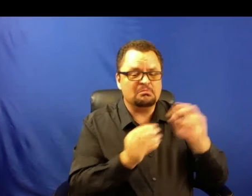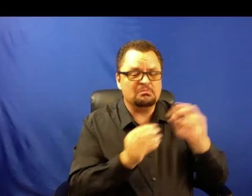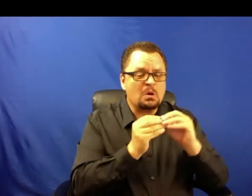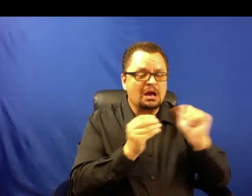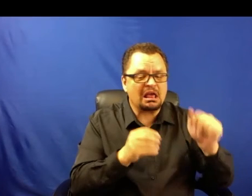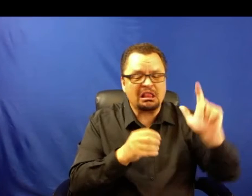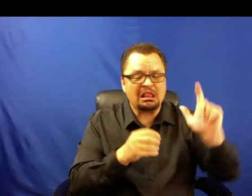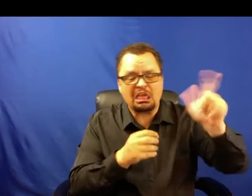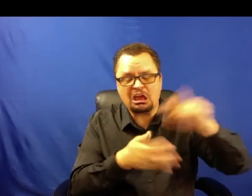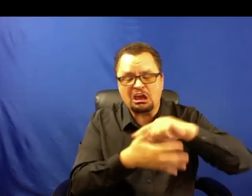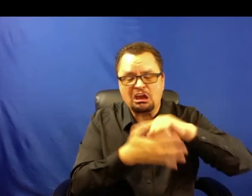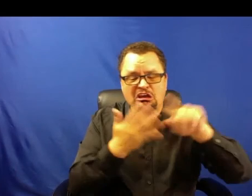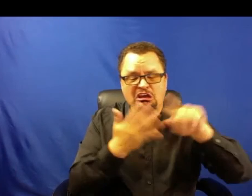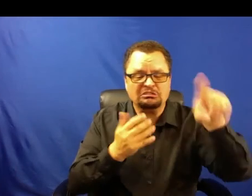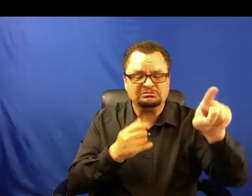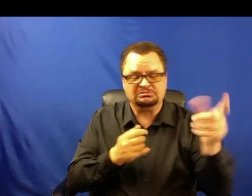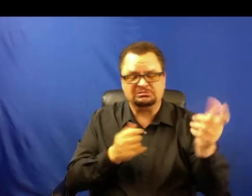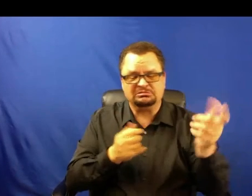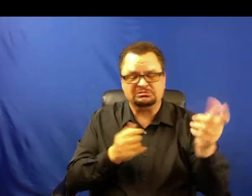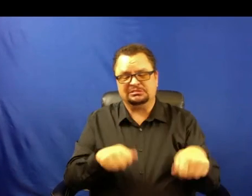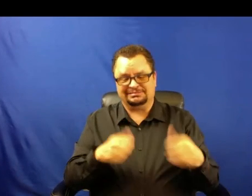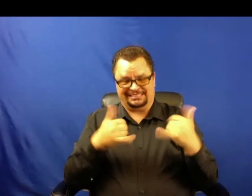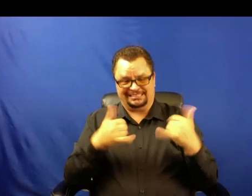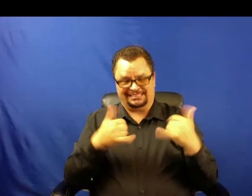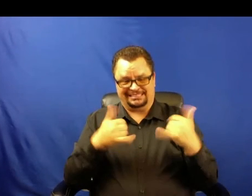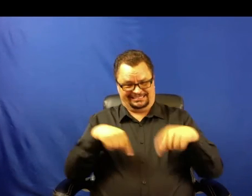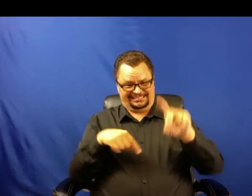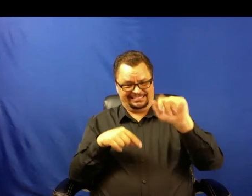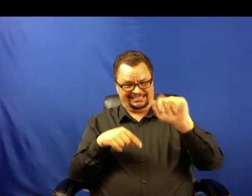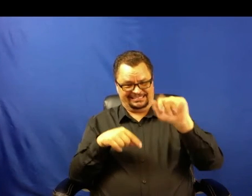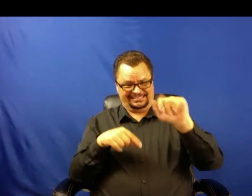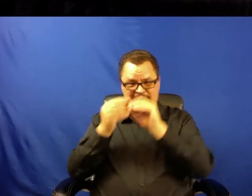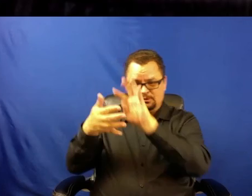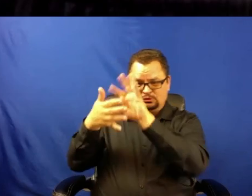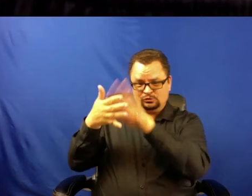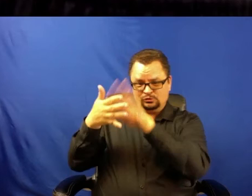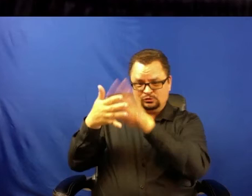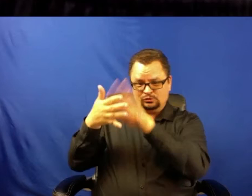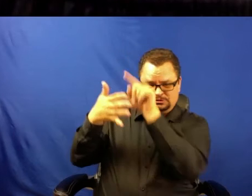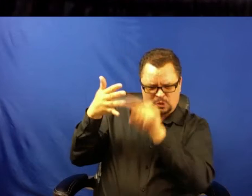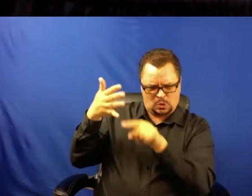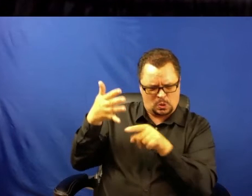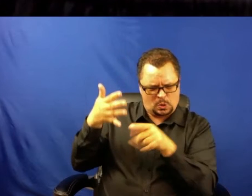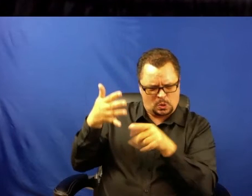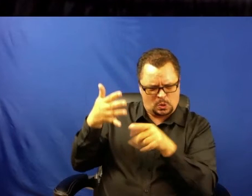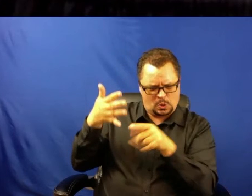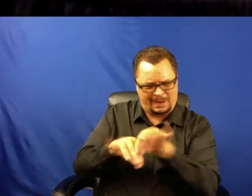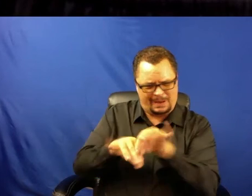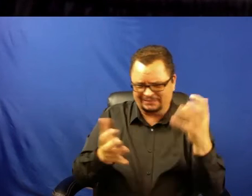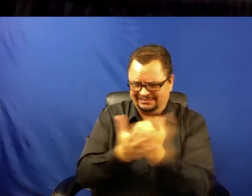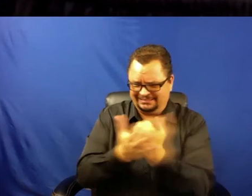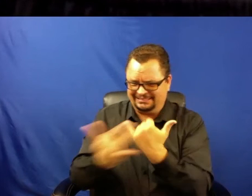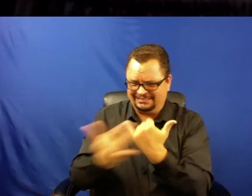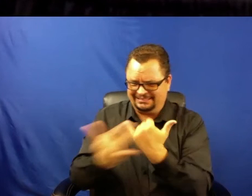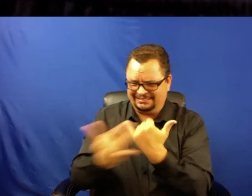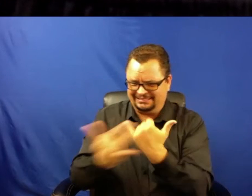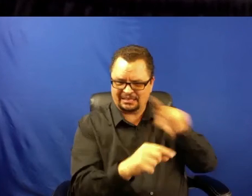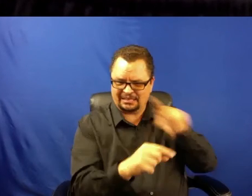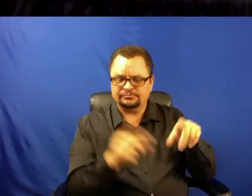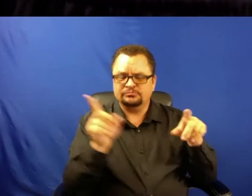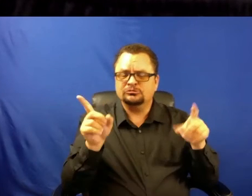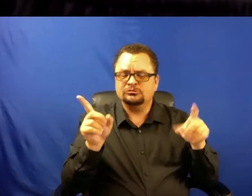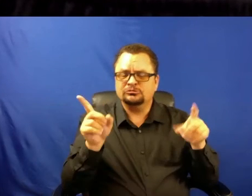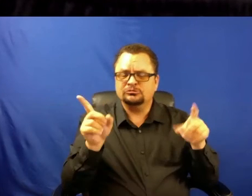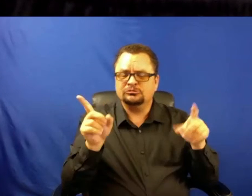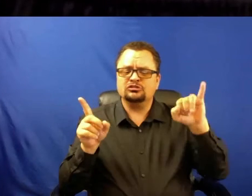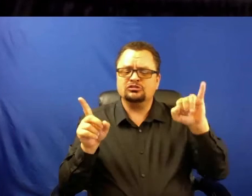time. Johnson does have one more slide to go over. Oh, okay. If I will just pause to see